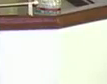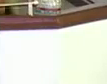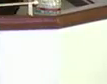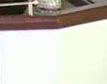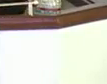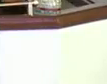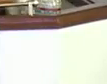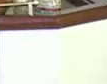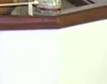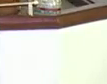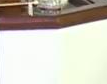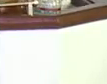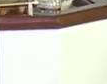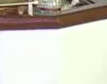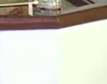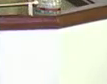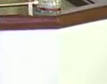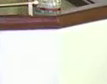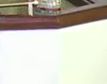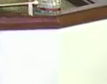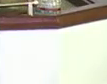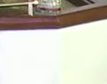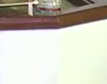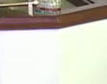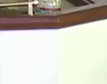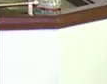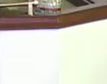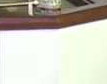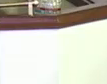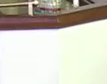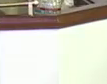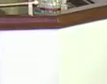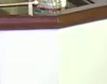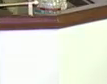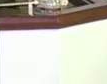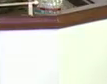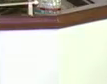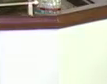of Christ be with you. And let us share the peace of Christ with each other.